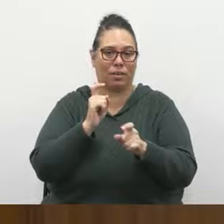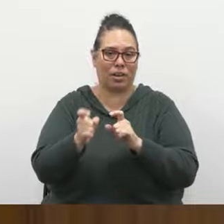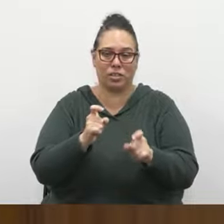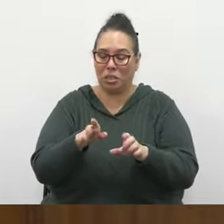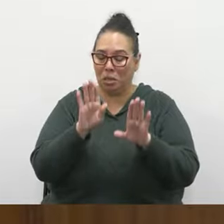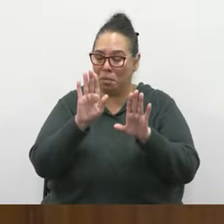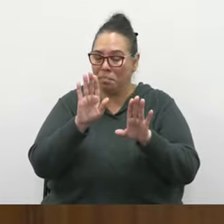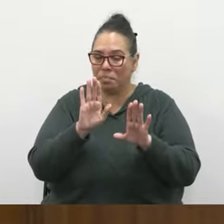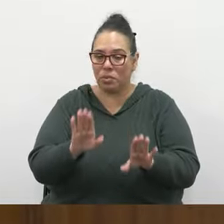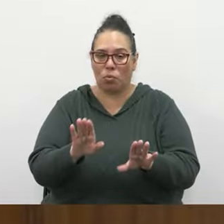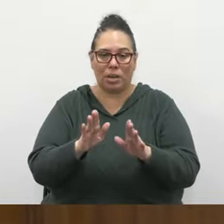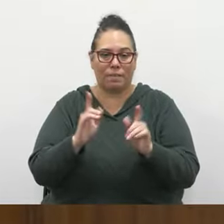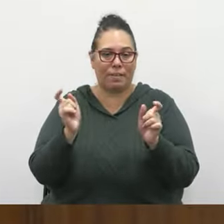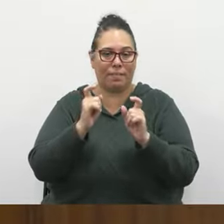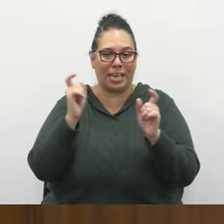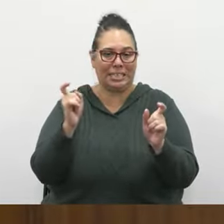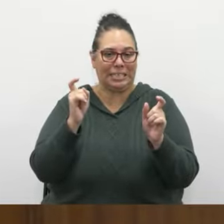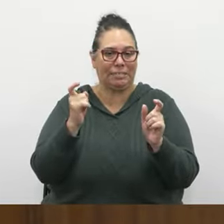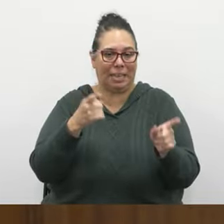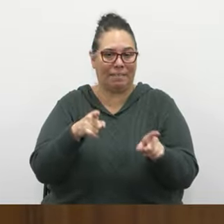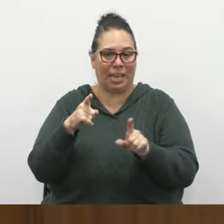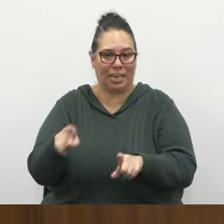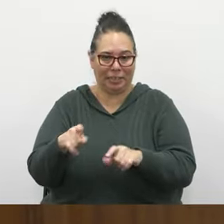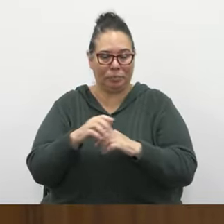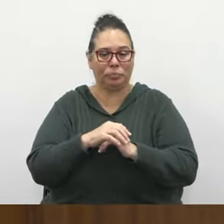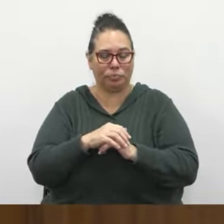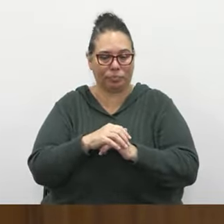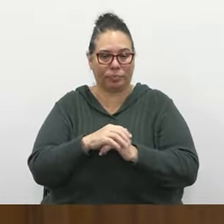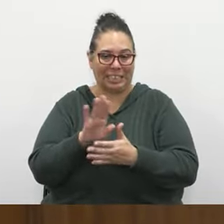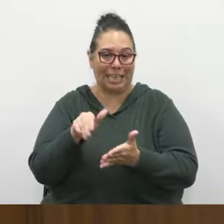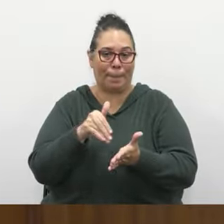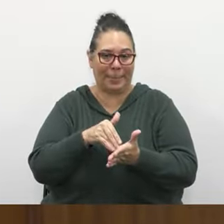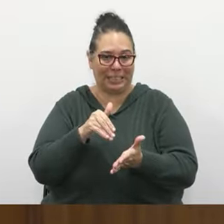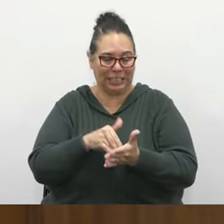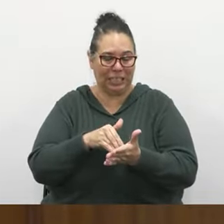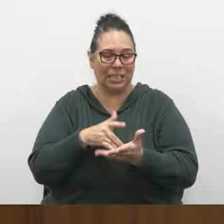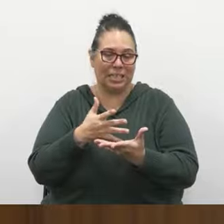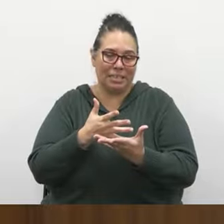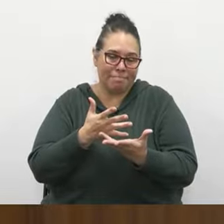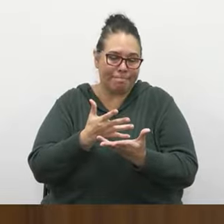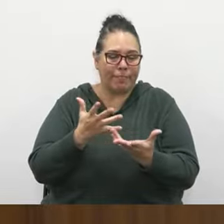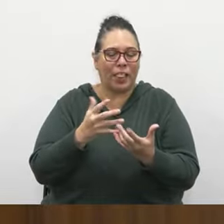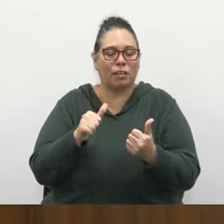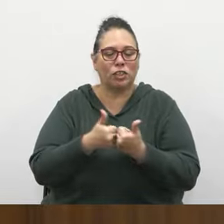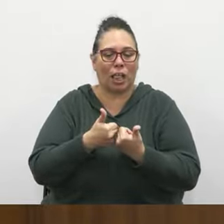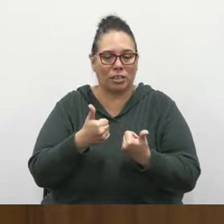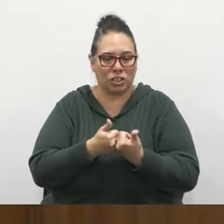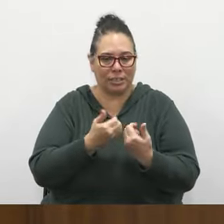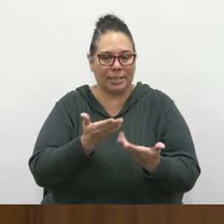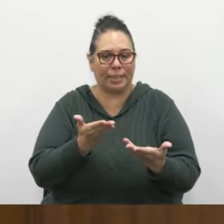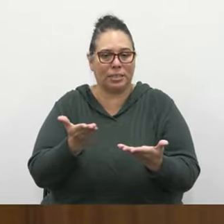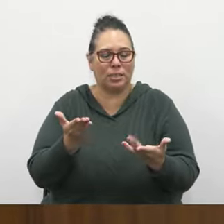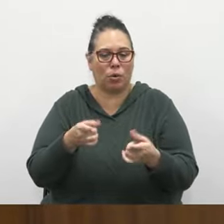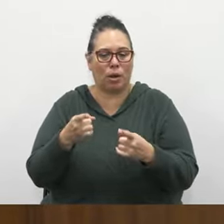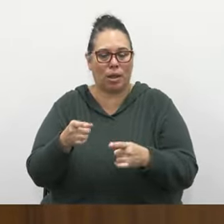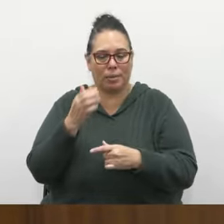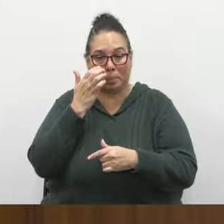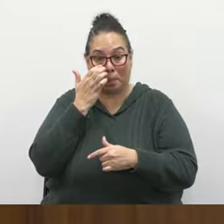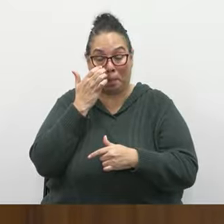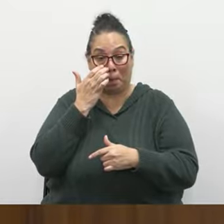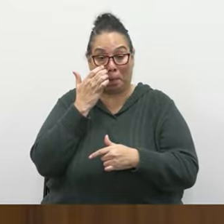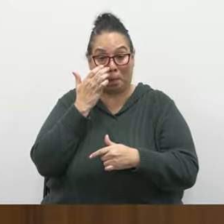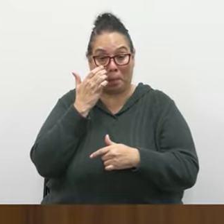wonderful, festive event in the midst of a lot of challenging things going on in our communities. It was